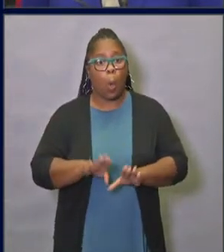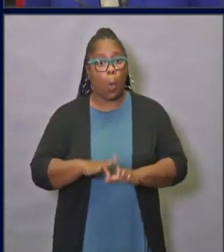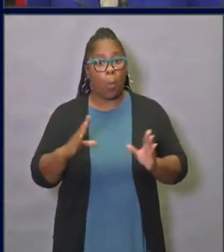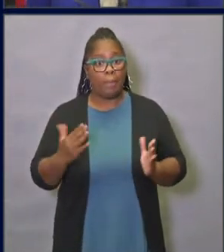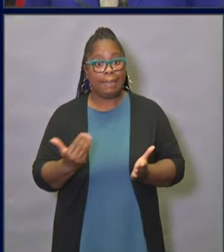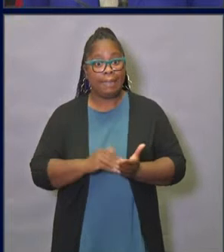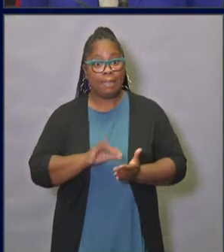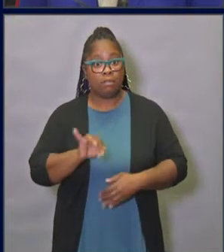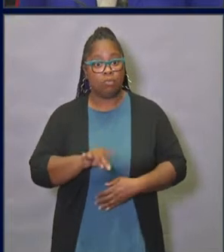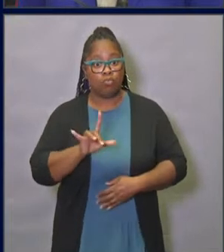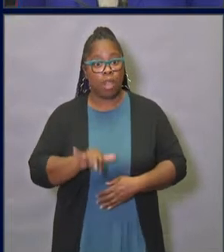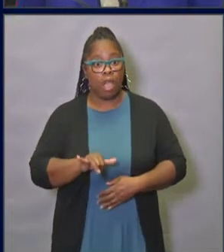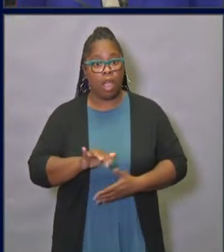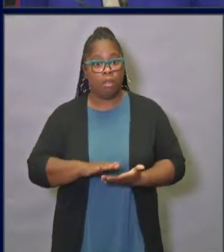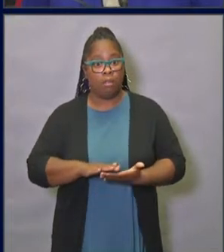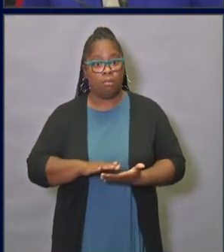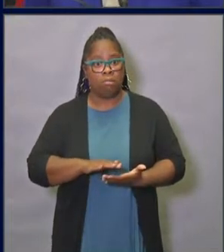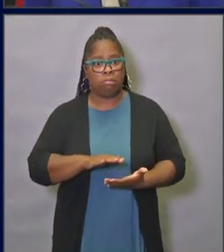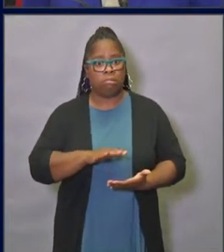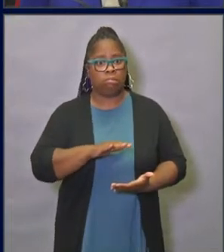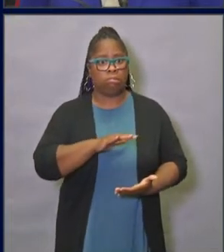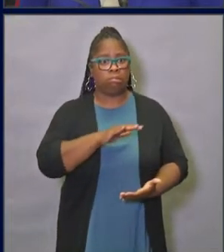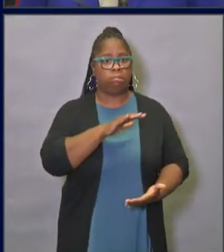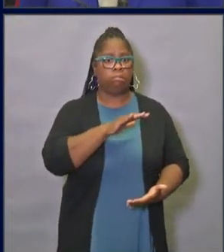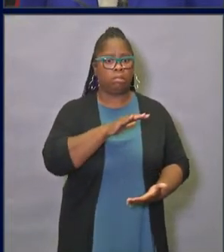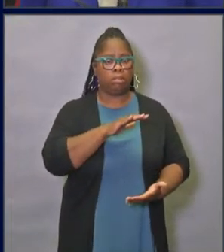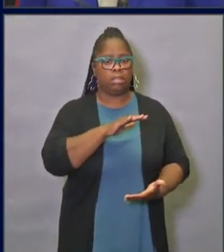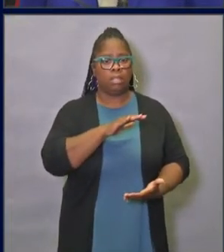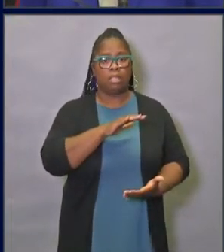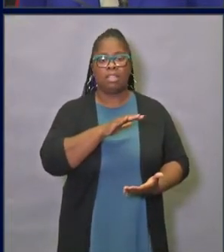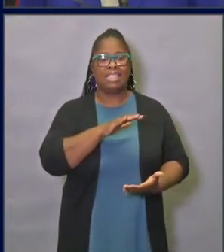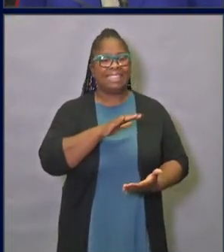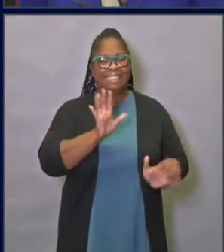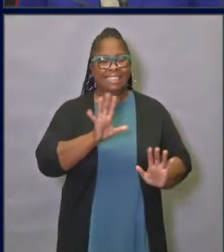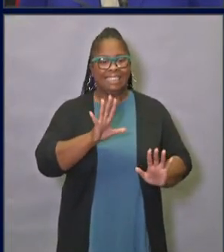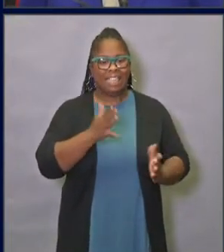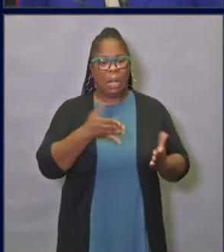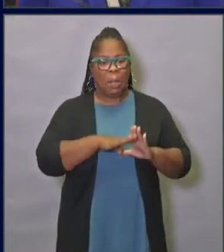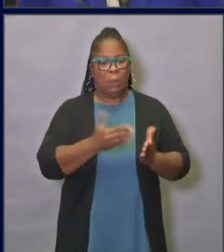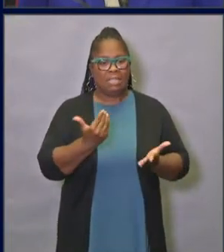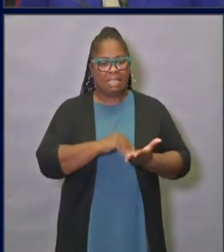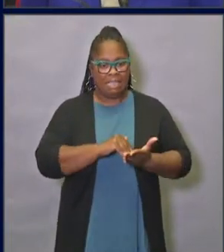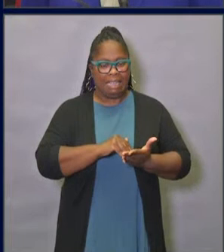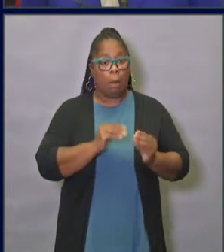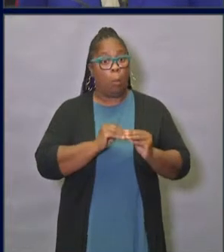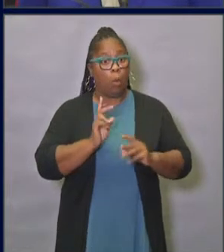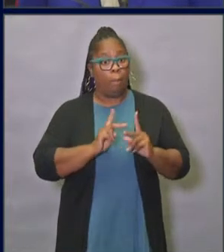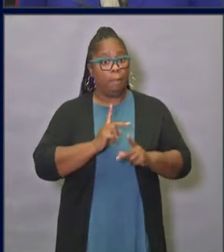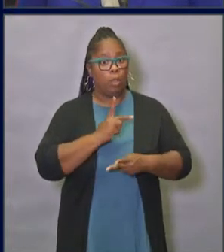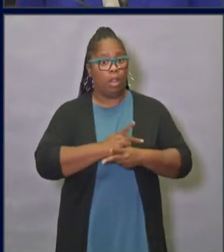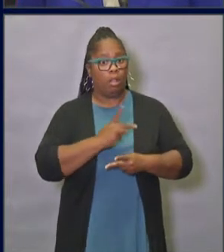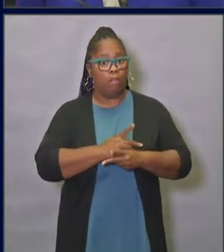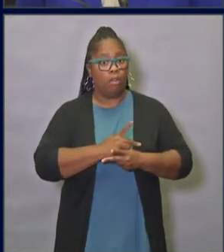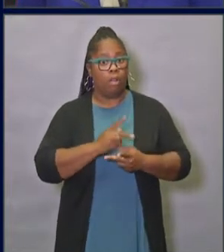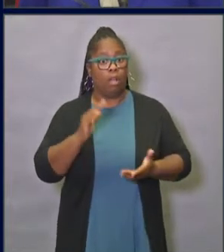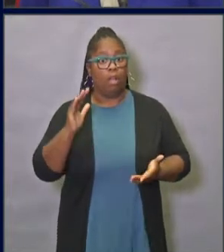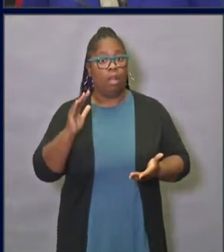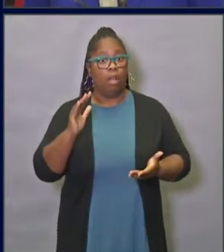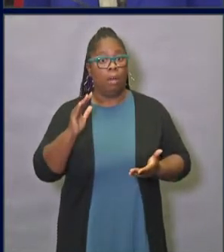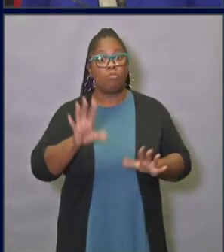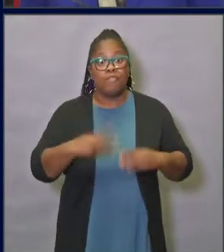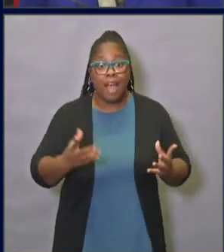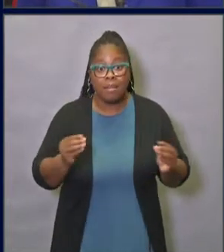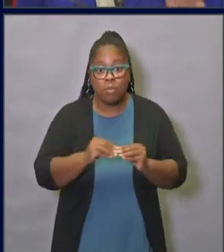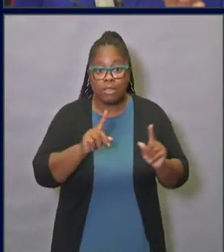in test positivity rates, and then as we reclosed sectors, more people took precautions. We doubled our